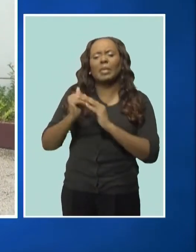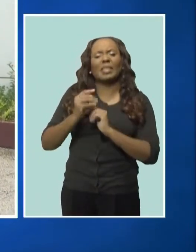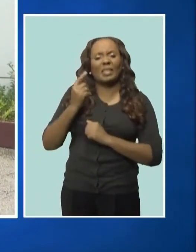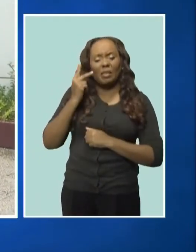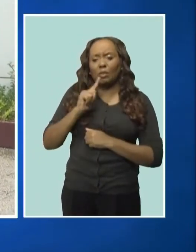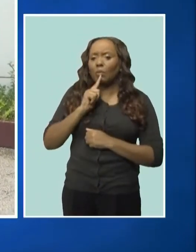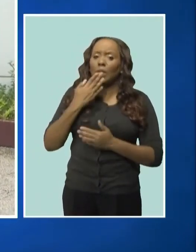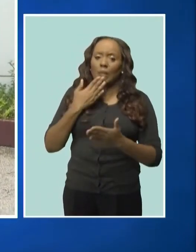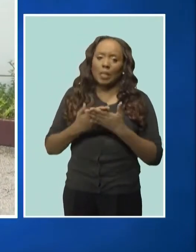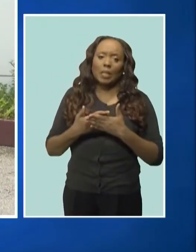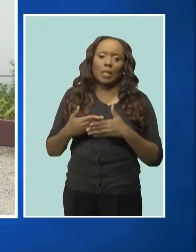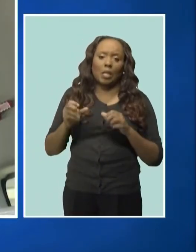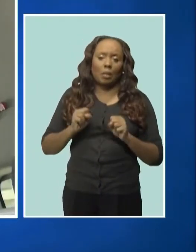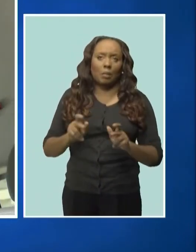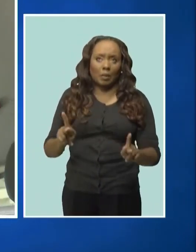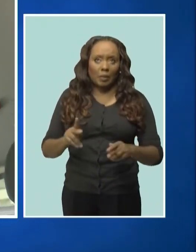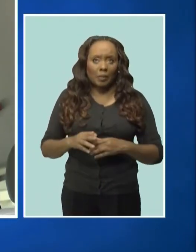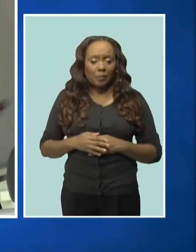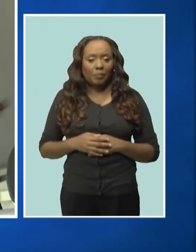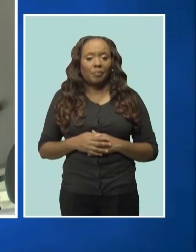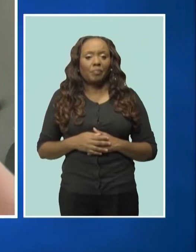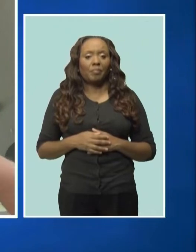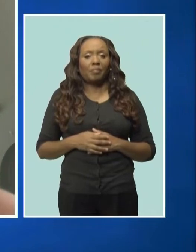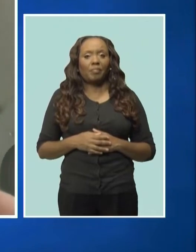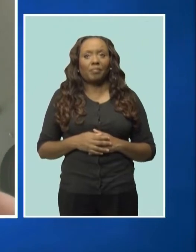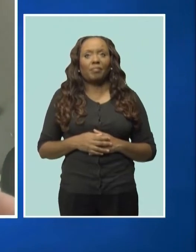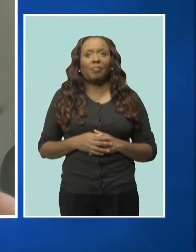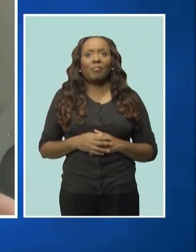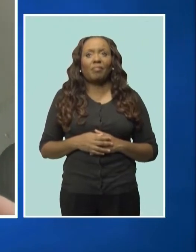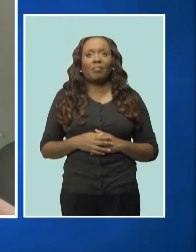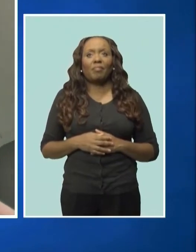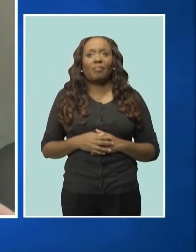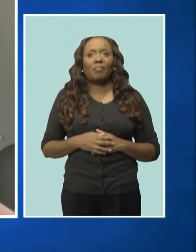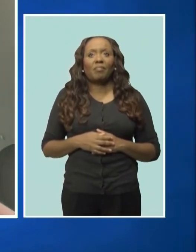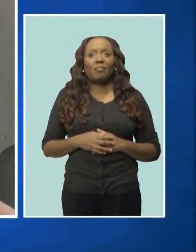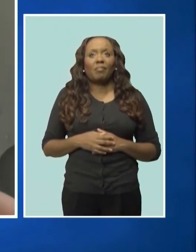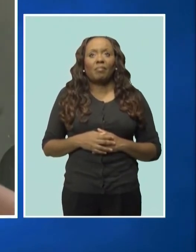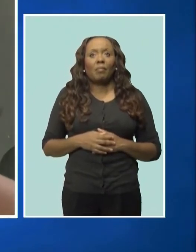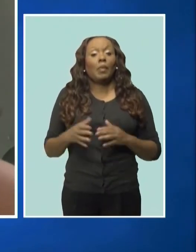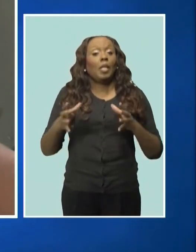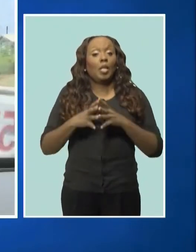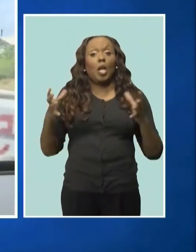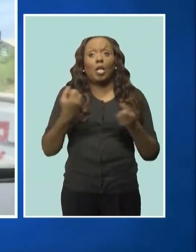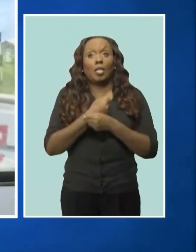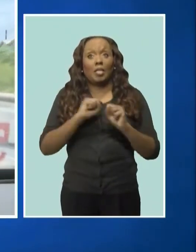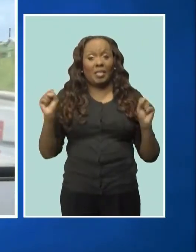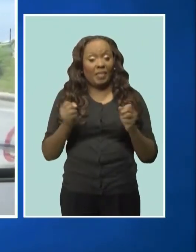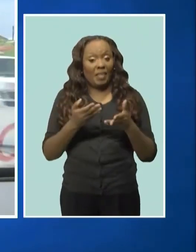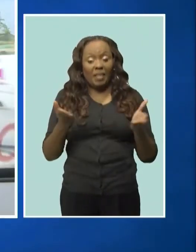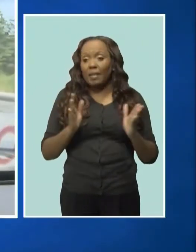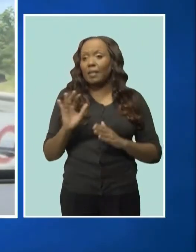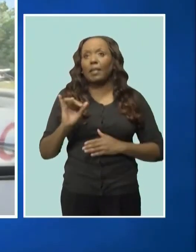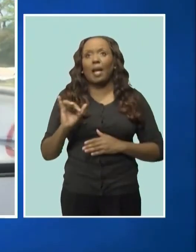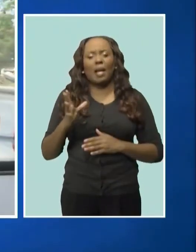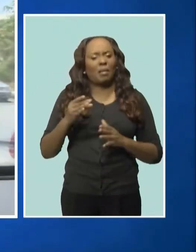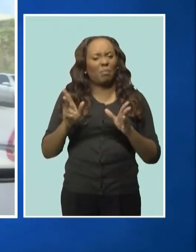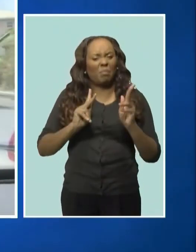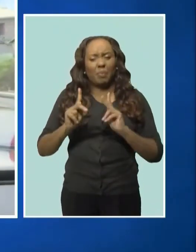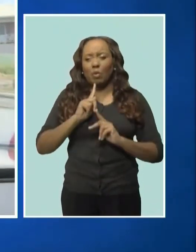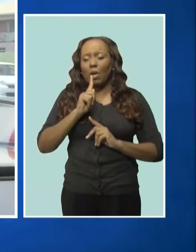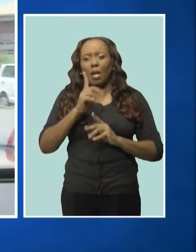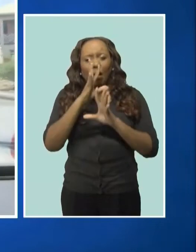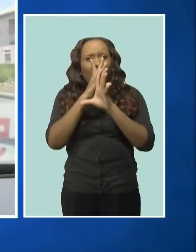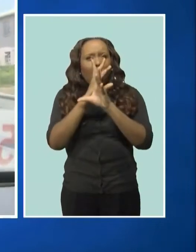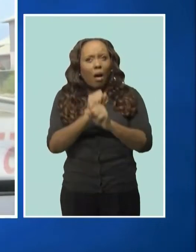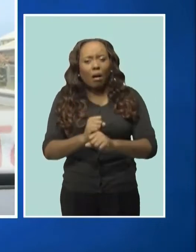they would be financing for their clients. The downhill retarding system was among the safety features of the vehicle, catching the attention of owners